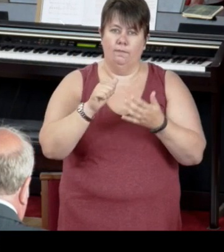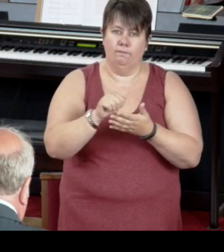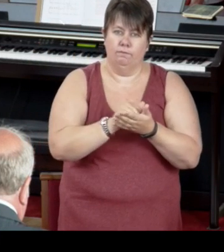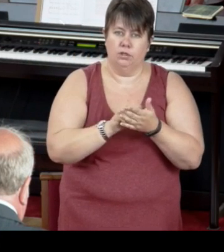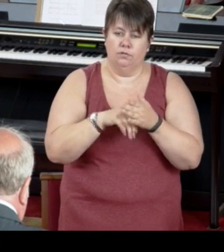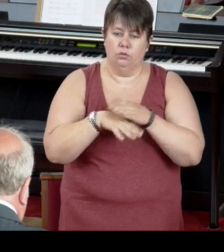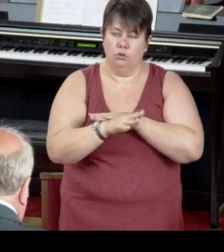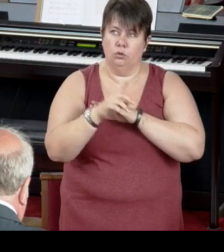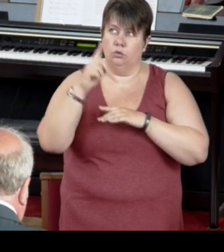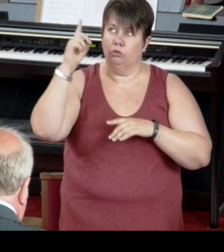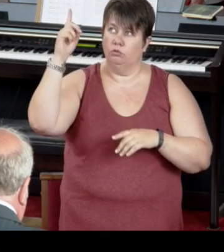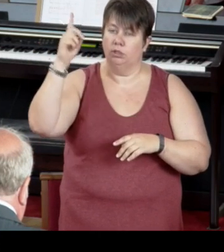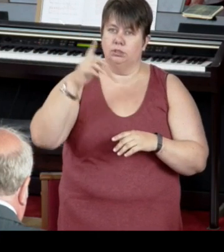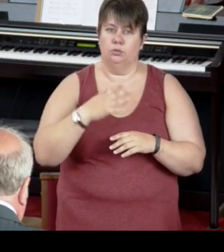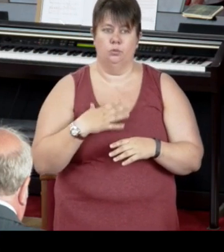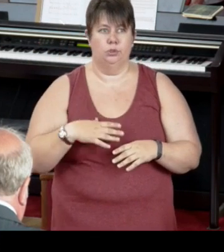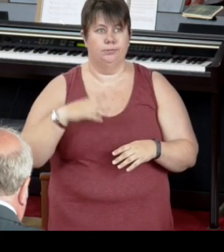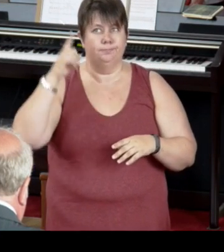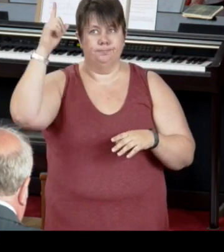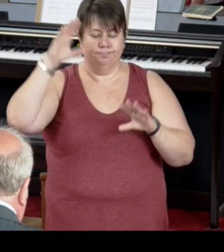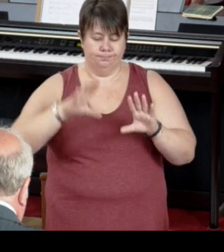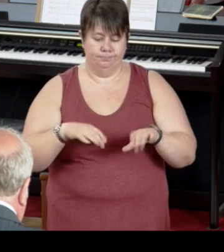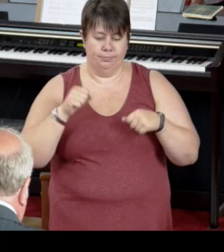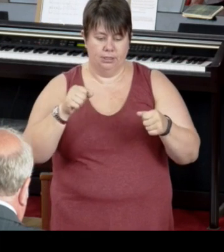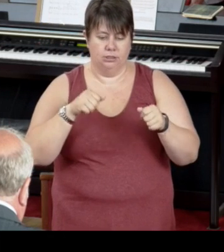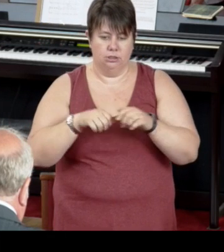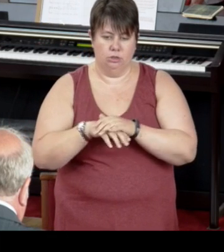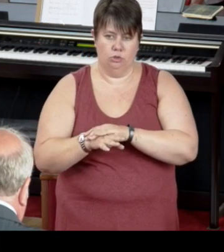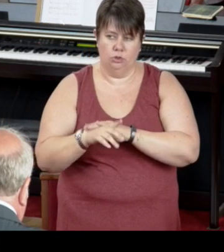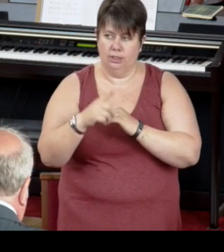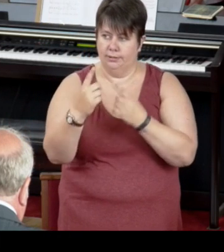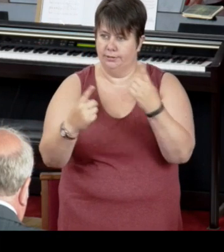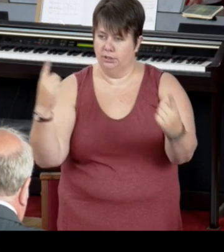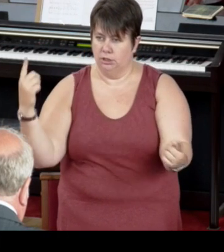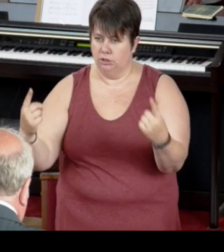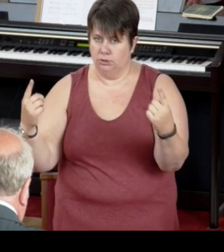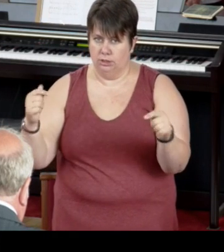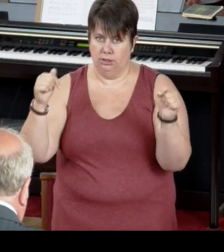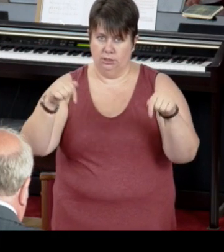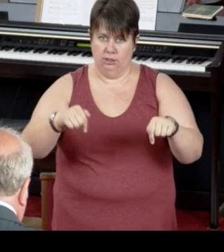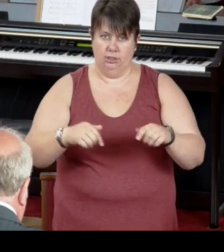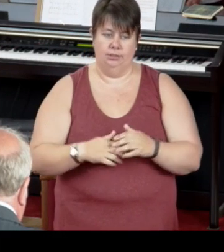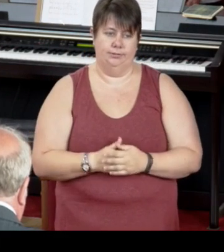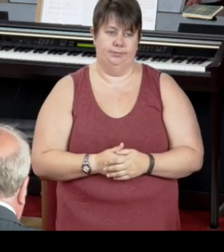may the blessing of God descend upon you and be with you now and forevermore.